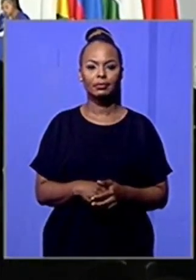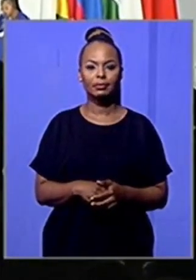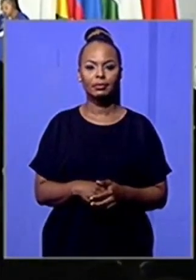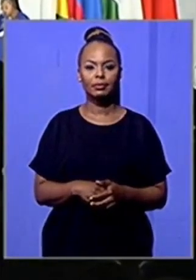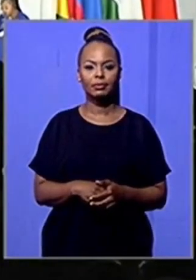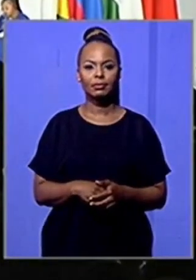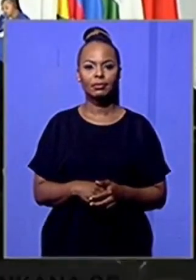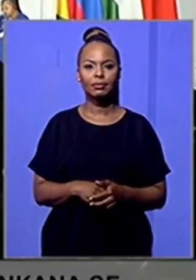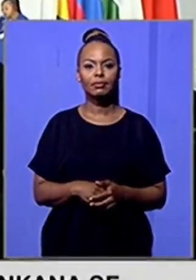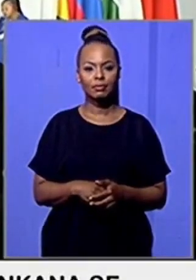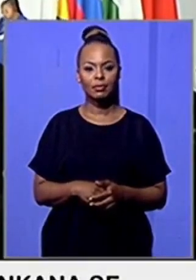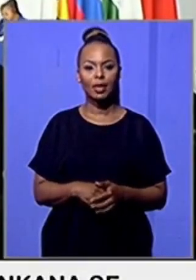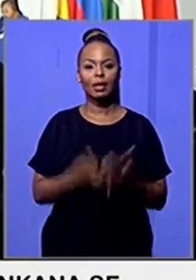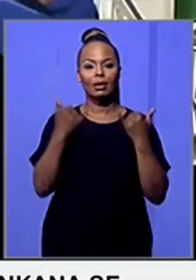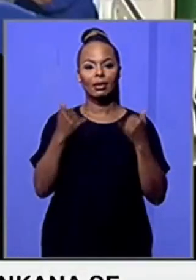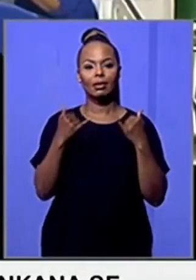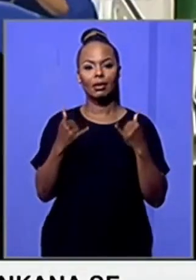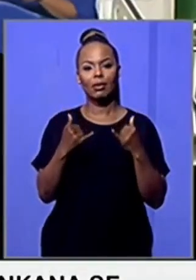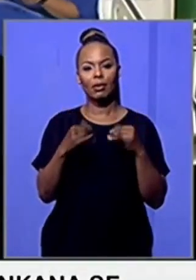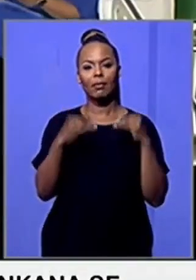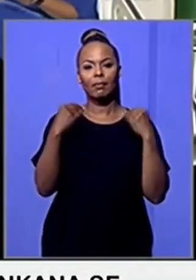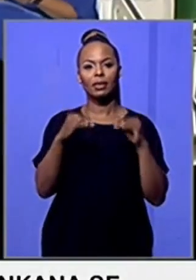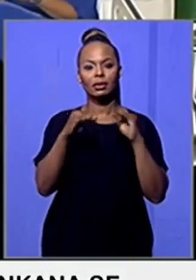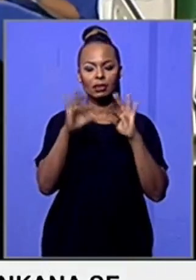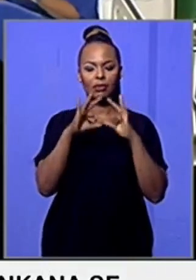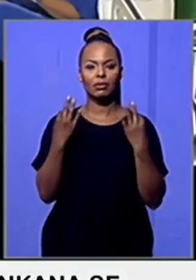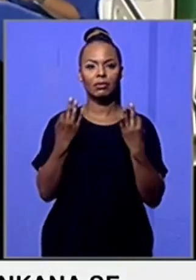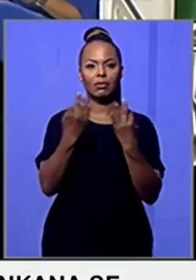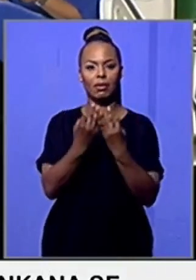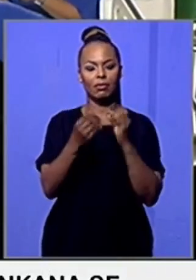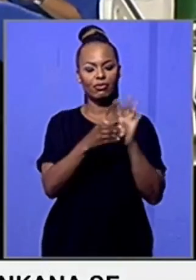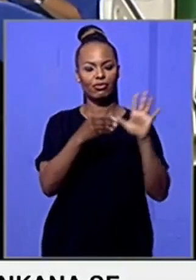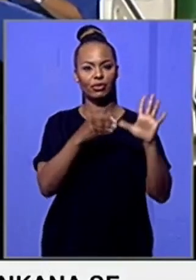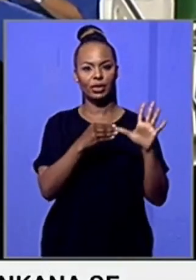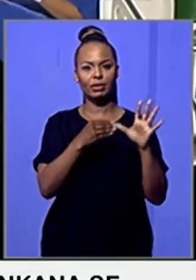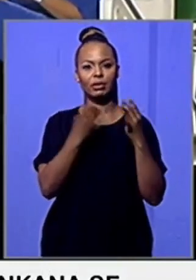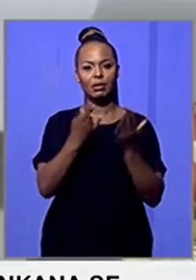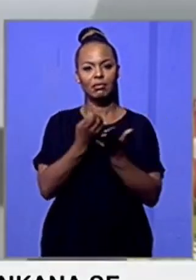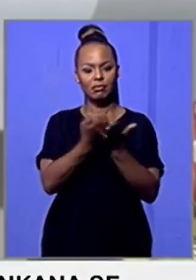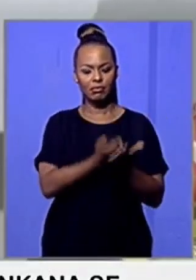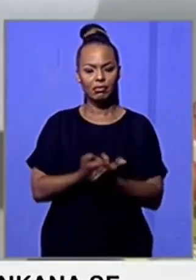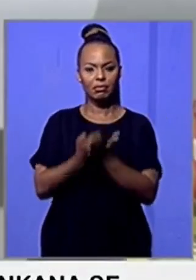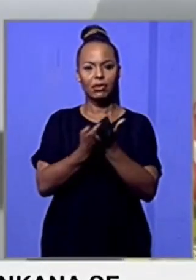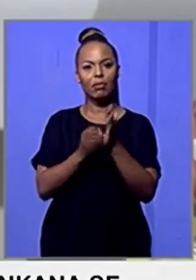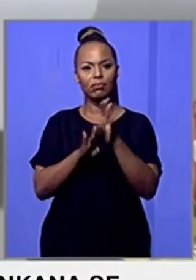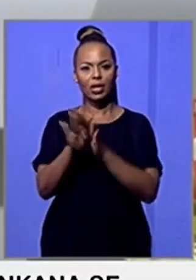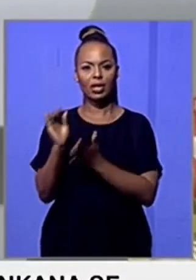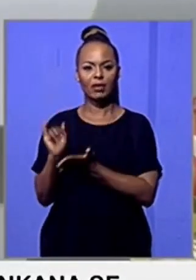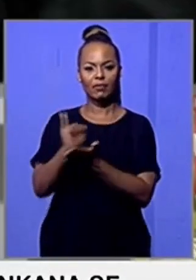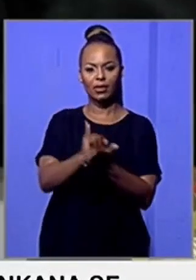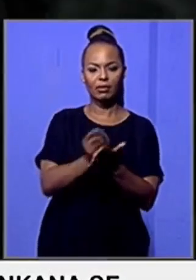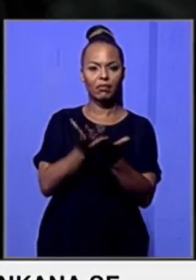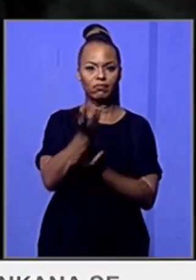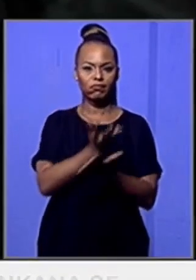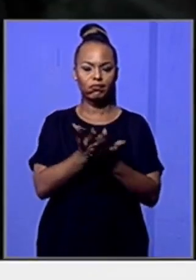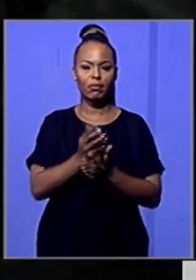Mo kgasong eno re utlwa fa kgotla ya kgwebo ya BRICS ya tlanegisitse setlankana sa kgwebisano le peeletso.